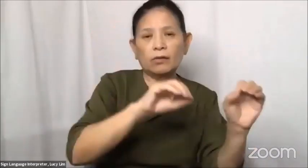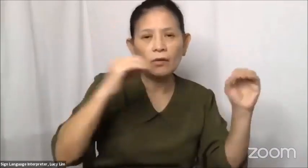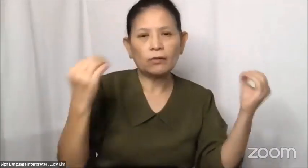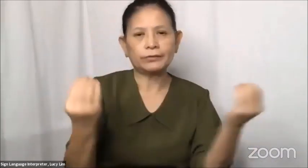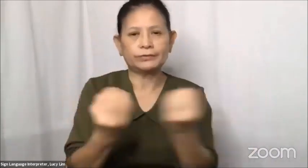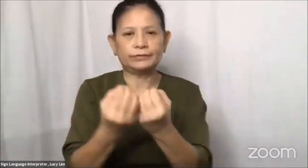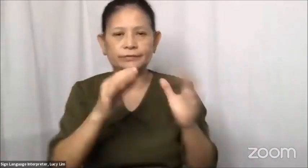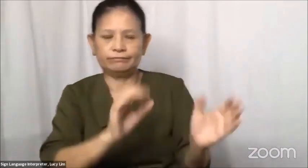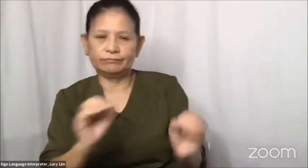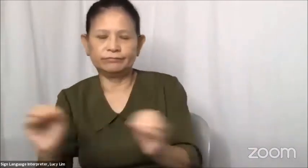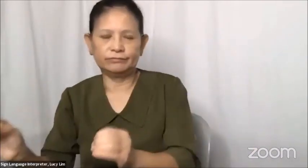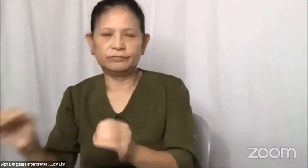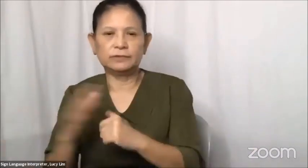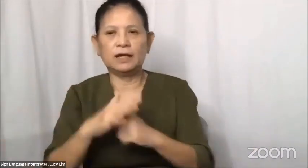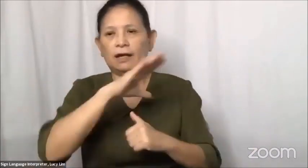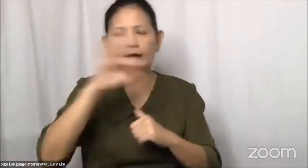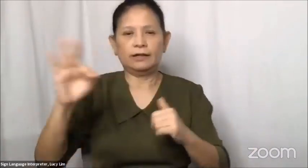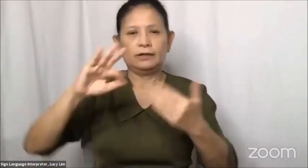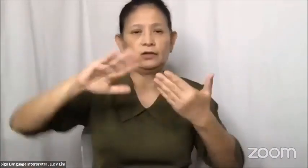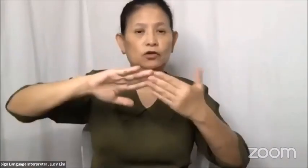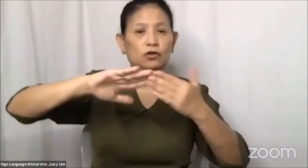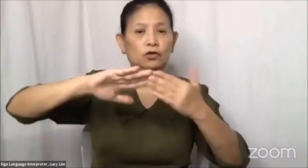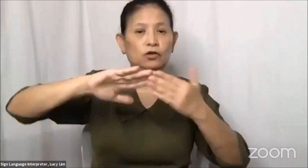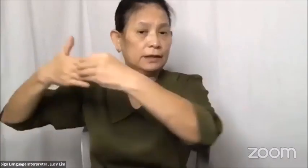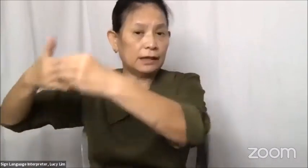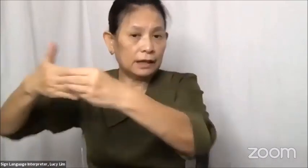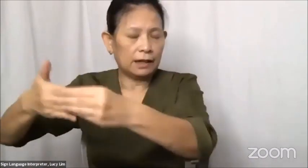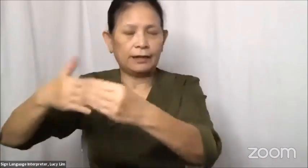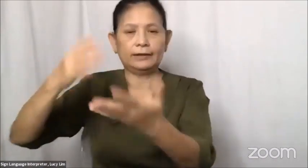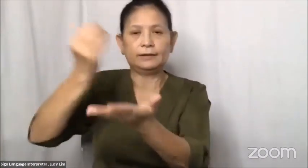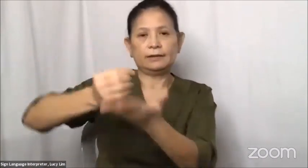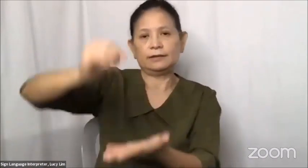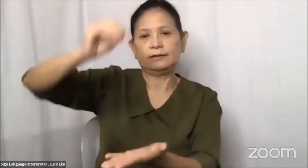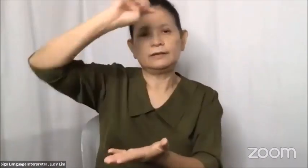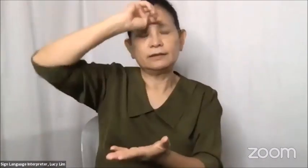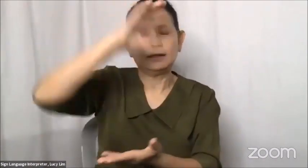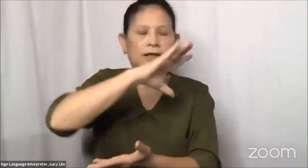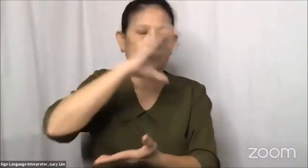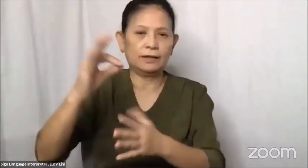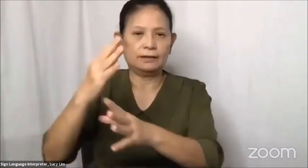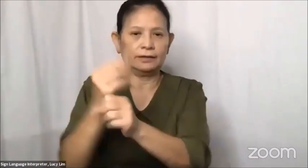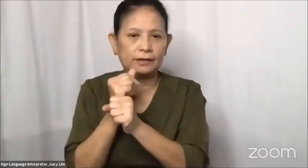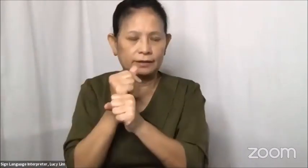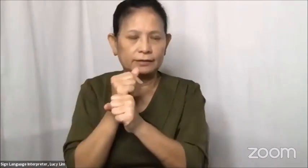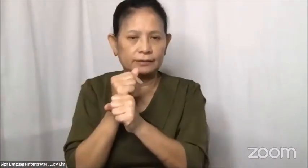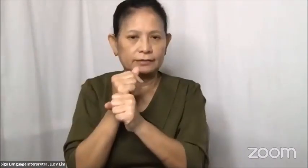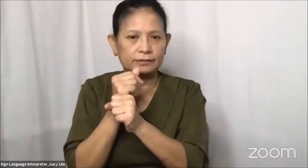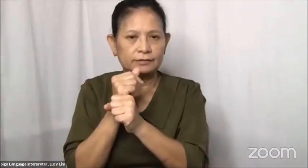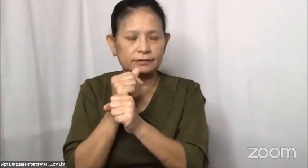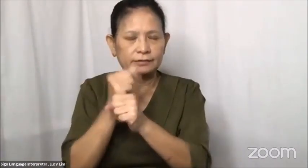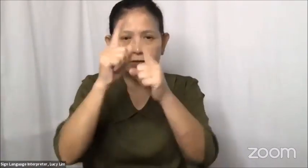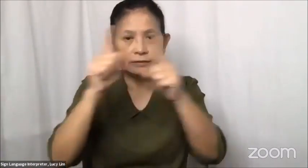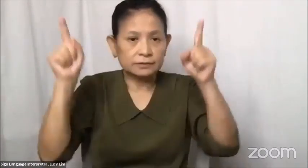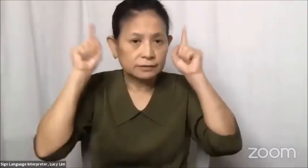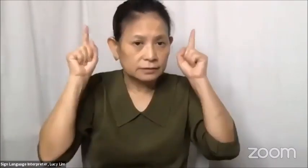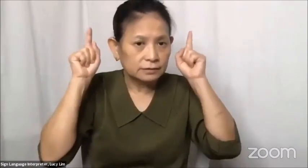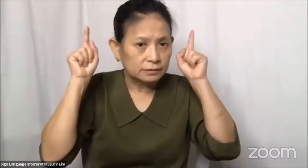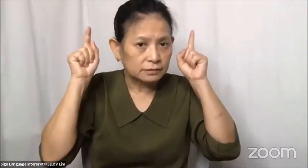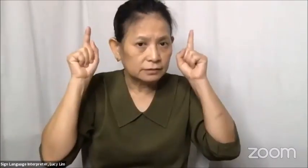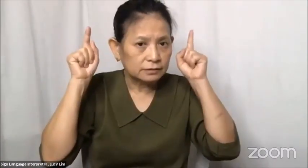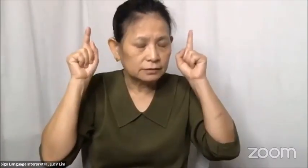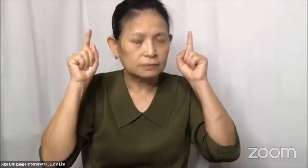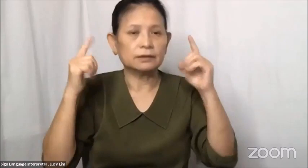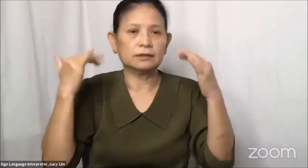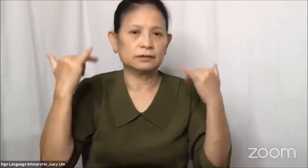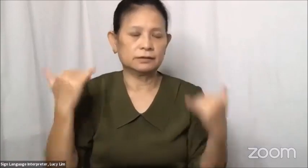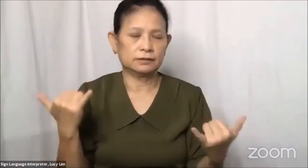extent our community lack in education and getting the degrees basically. The thing is that now